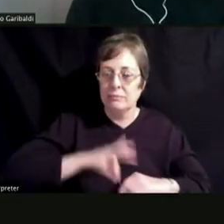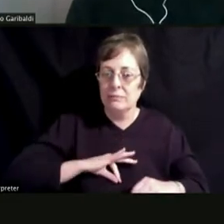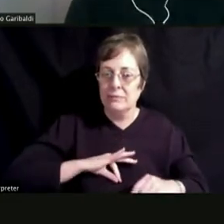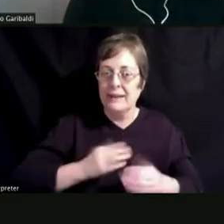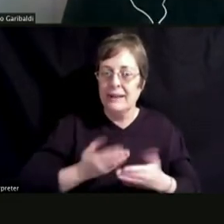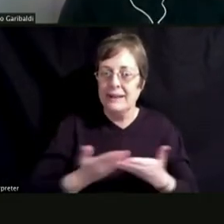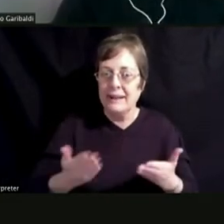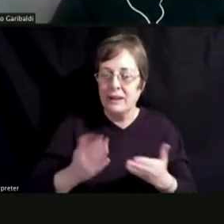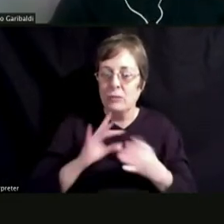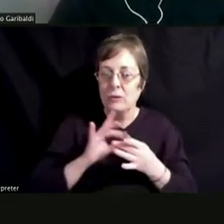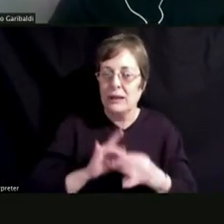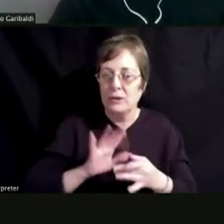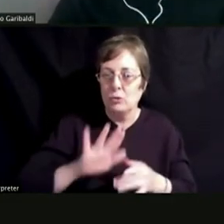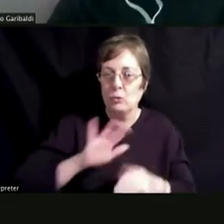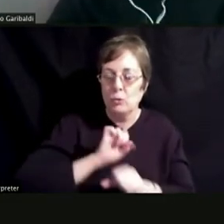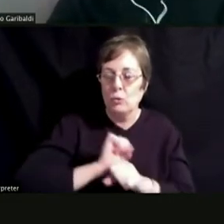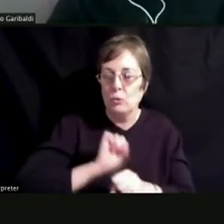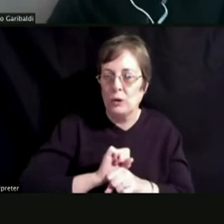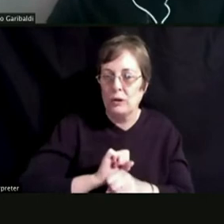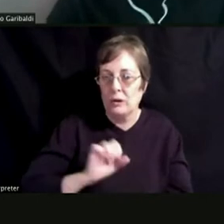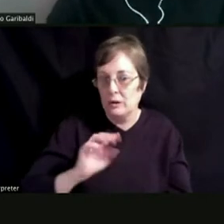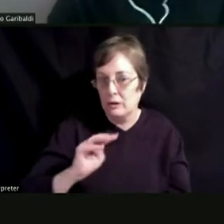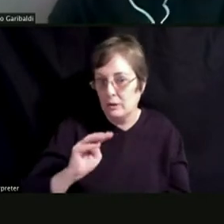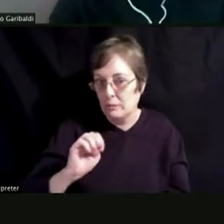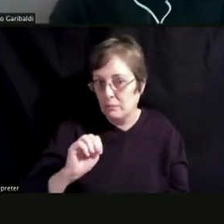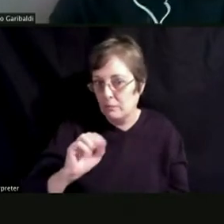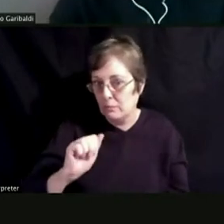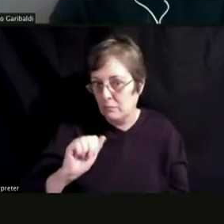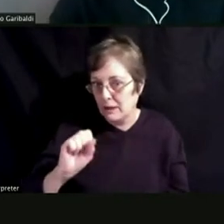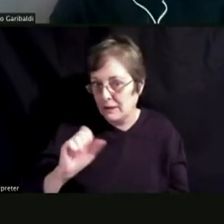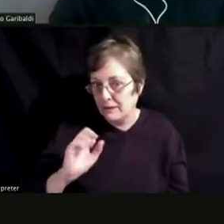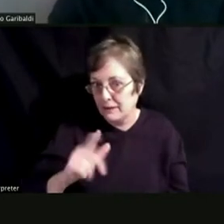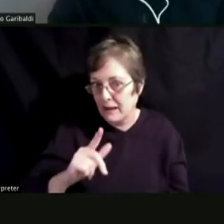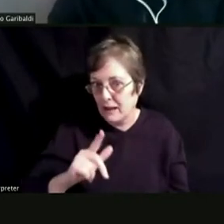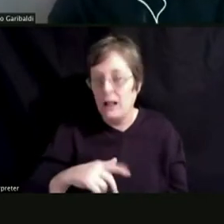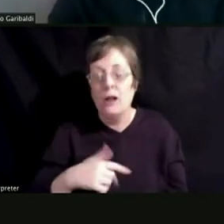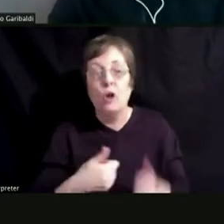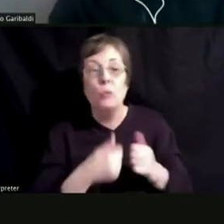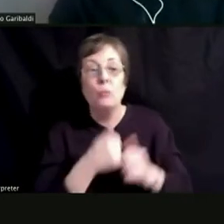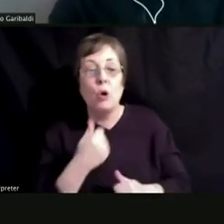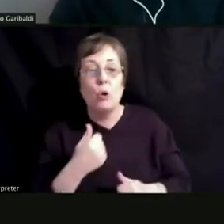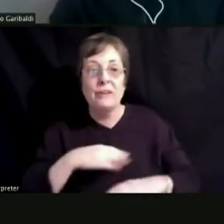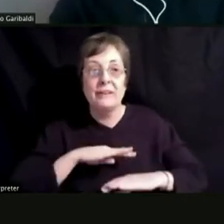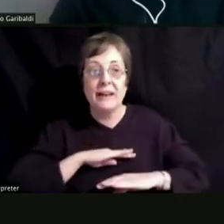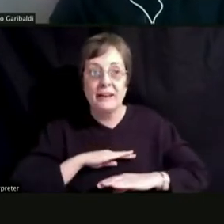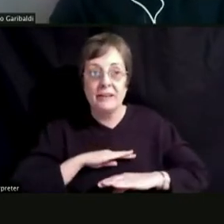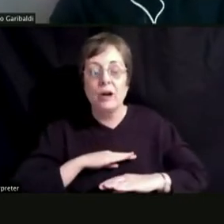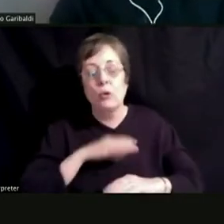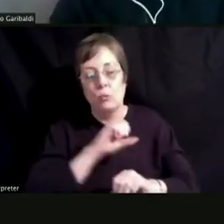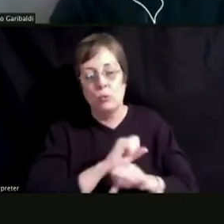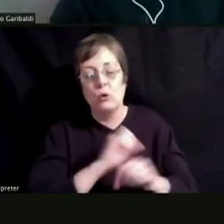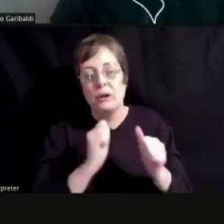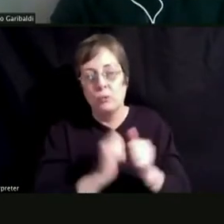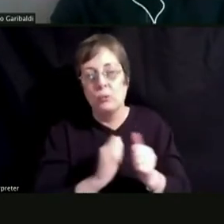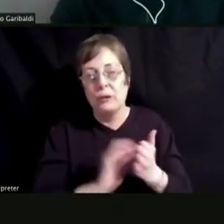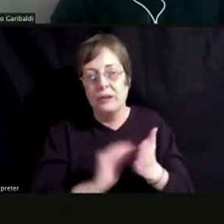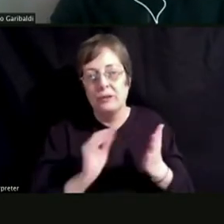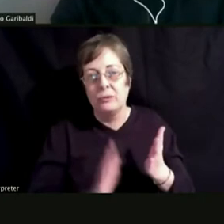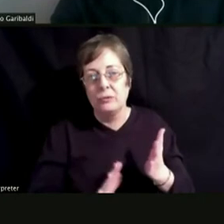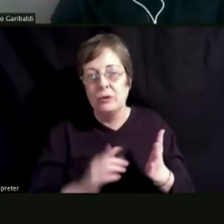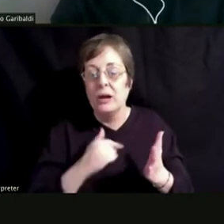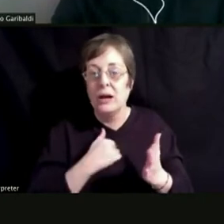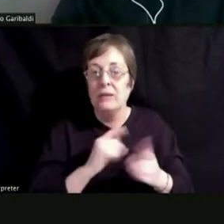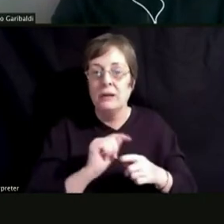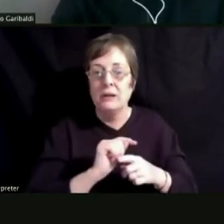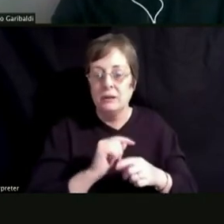Maisel. I think the most rewarding thing is working with students. I think that's been throughout, you know, I've trained, even